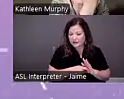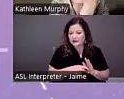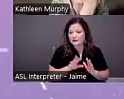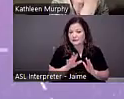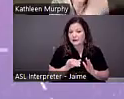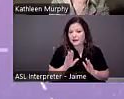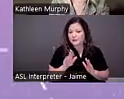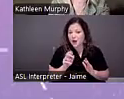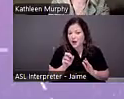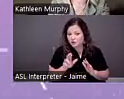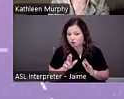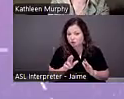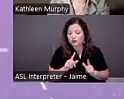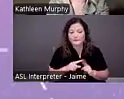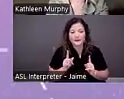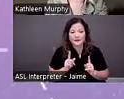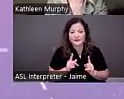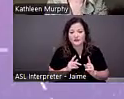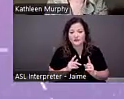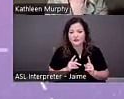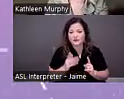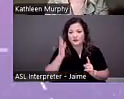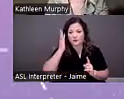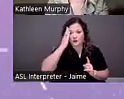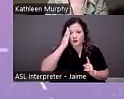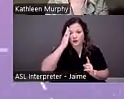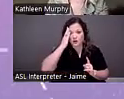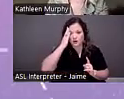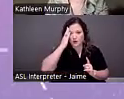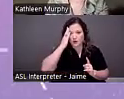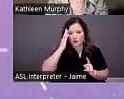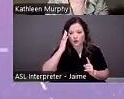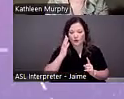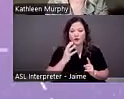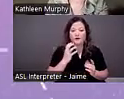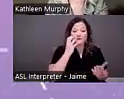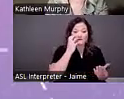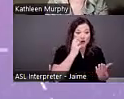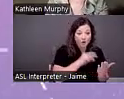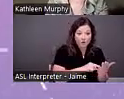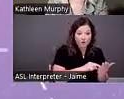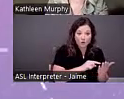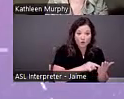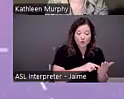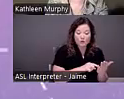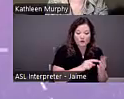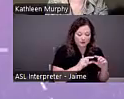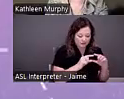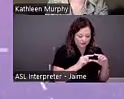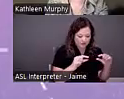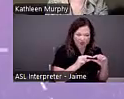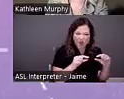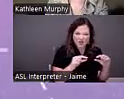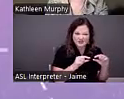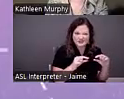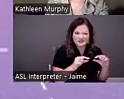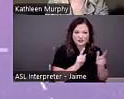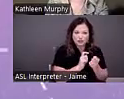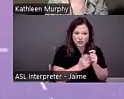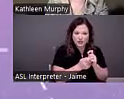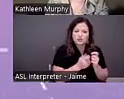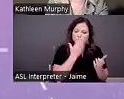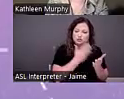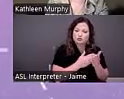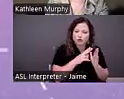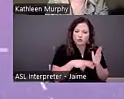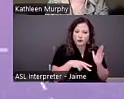but we know that the font changes like when it comes to phones, and it is like a good readable size. At